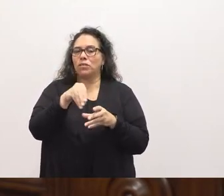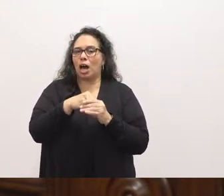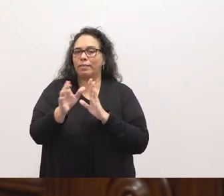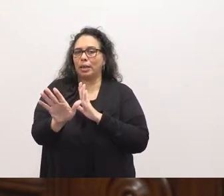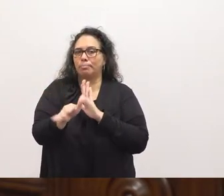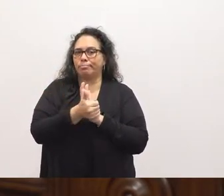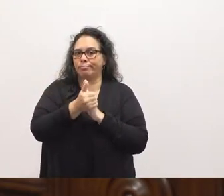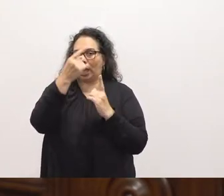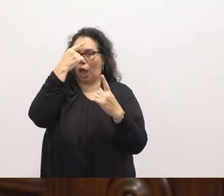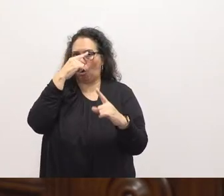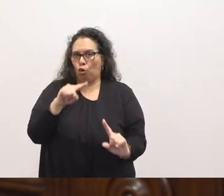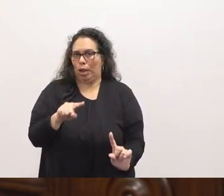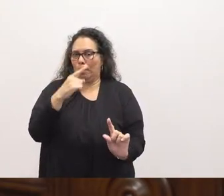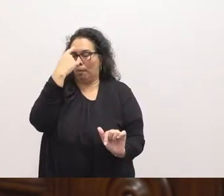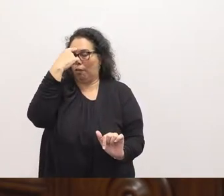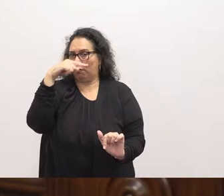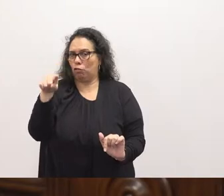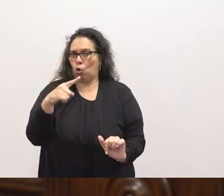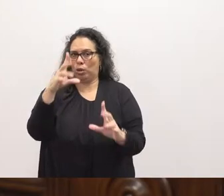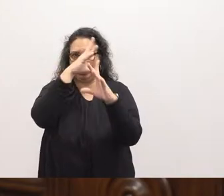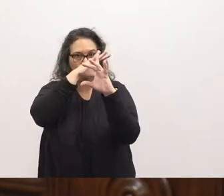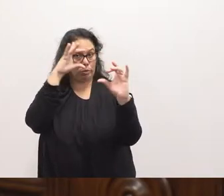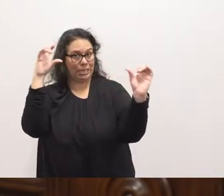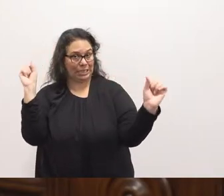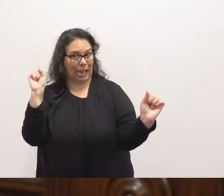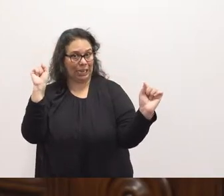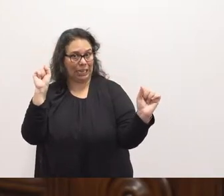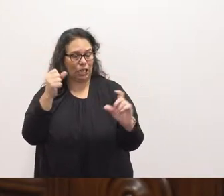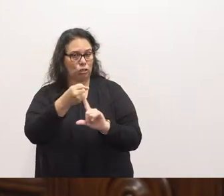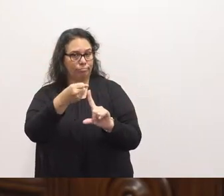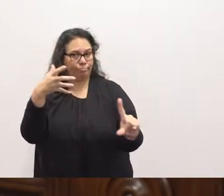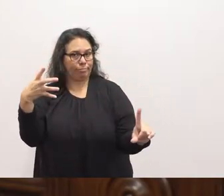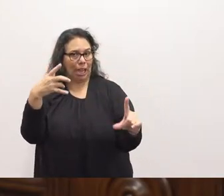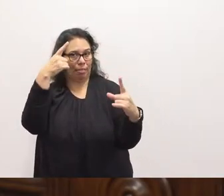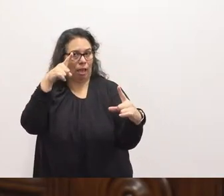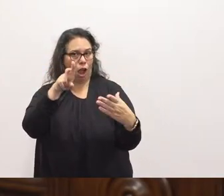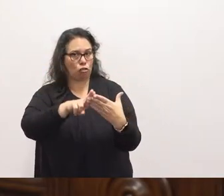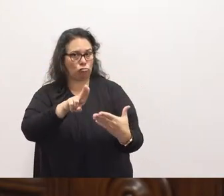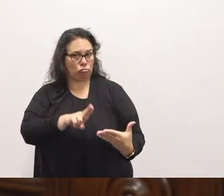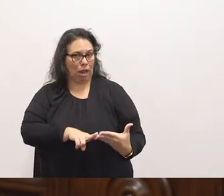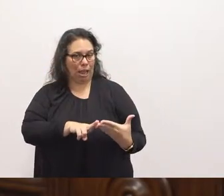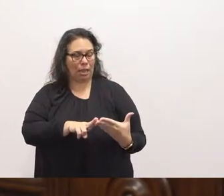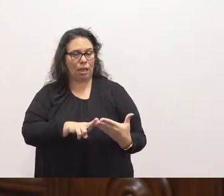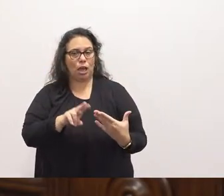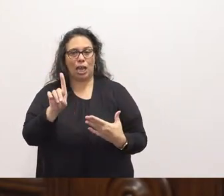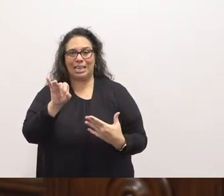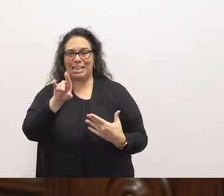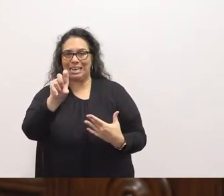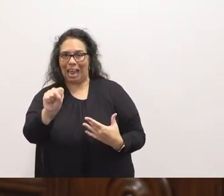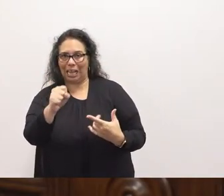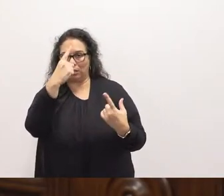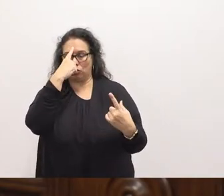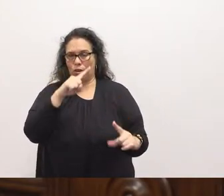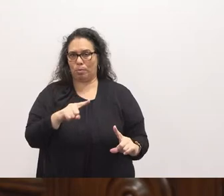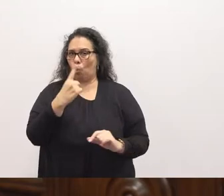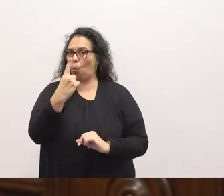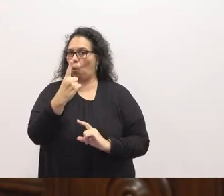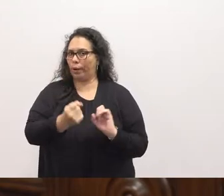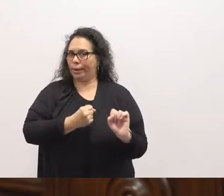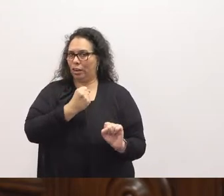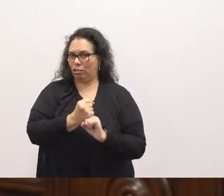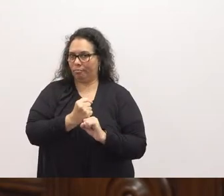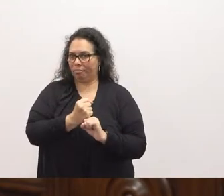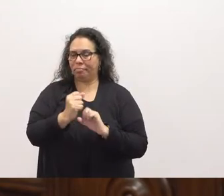the agreement for the superintendent to extend the contract and all dates in the agreement by 1 year.